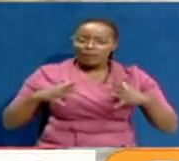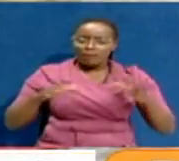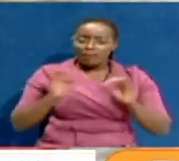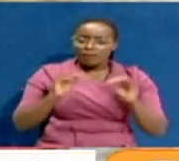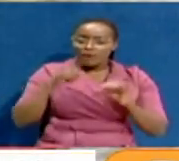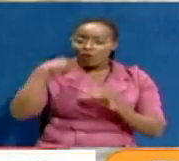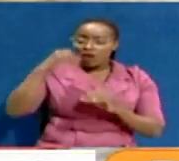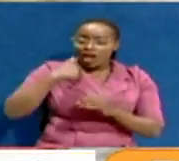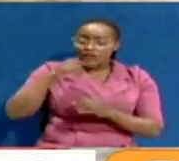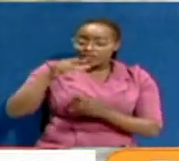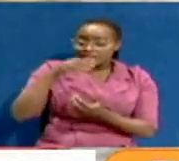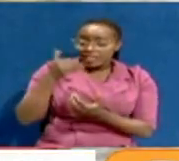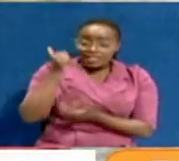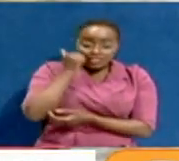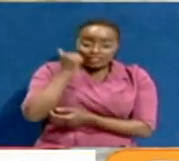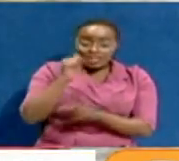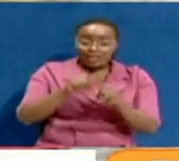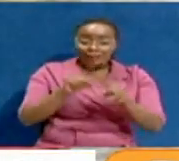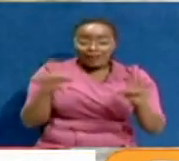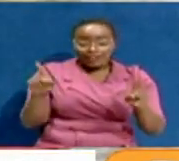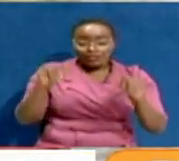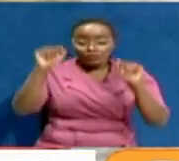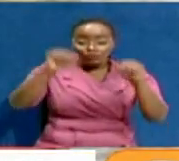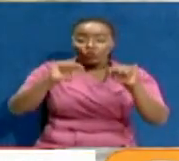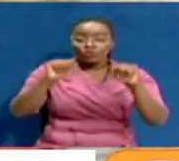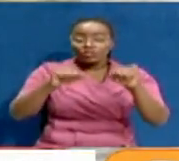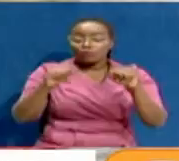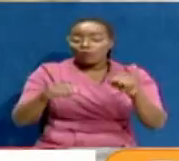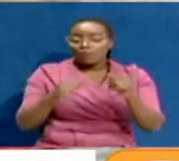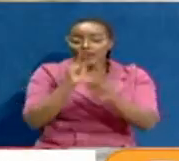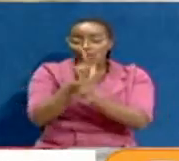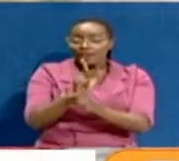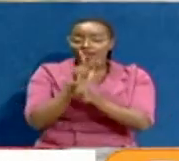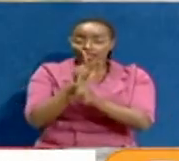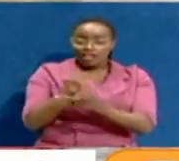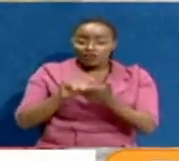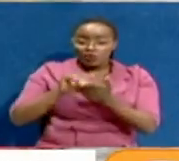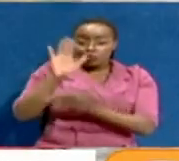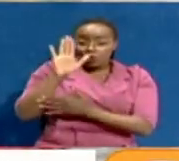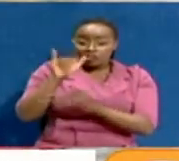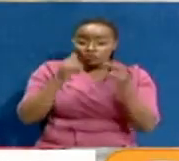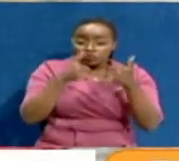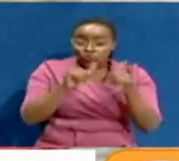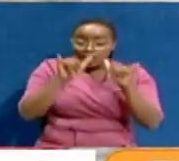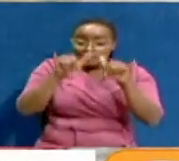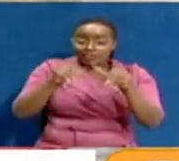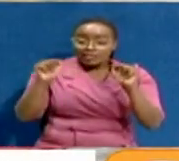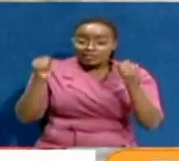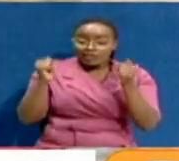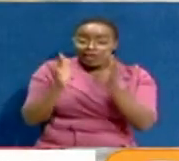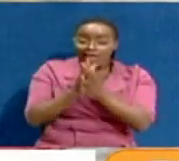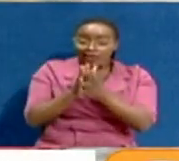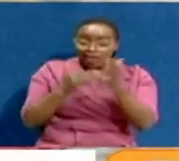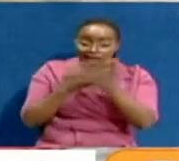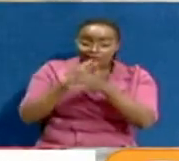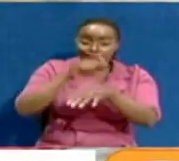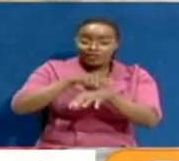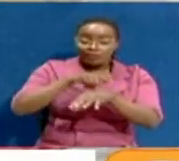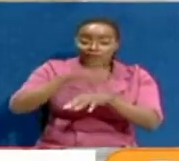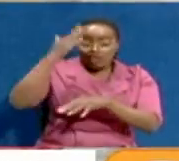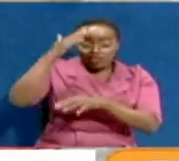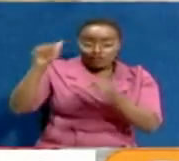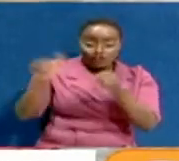may have these conditions, but just so that they can also take certain precautions to try and stay safe until, they are